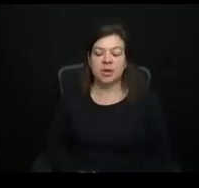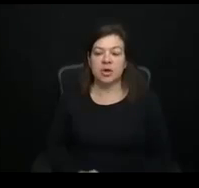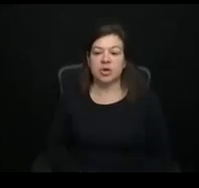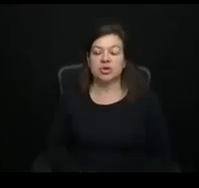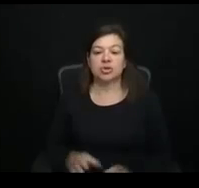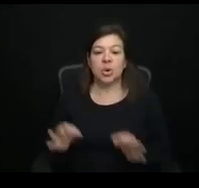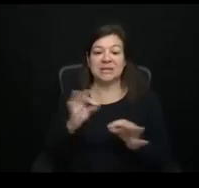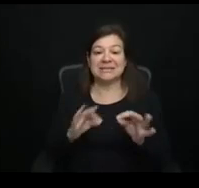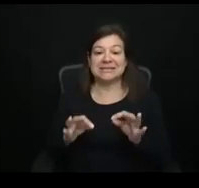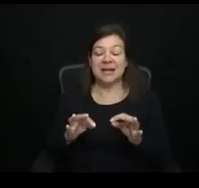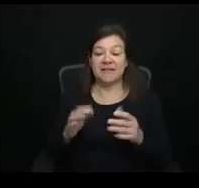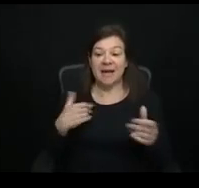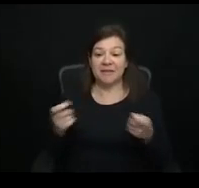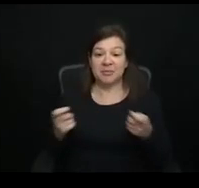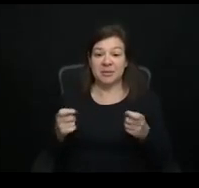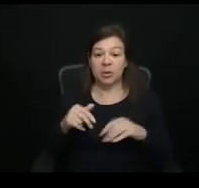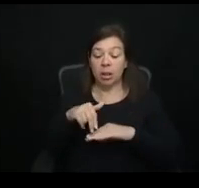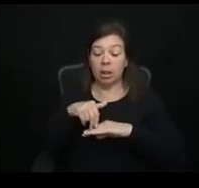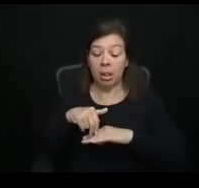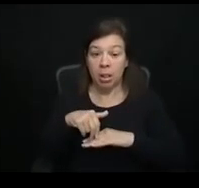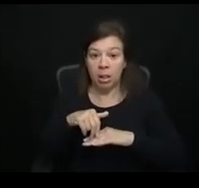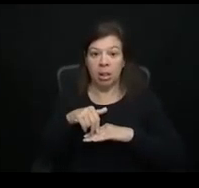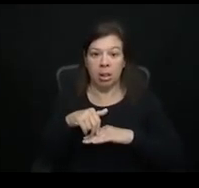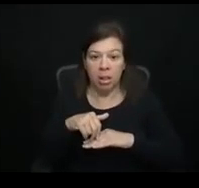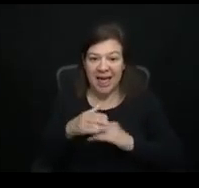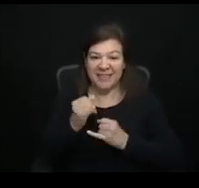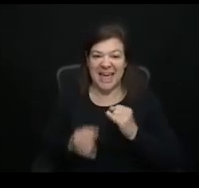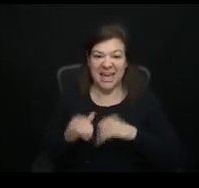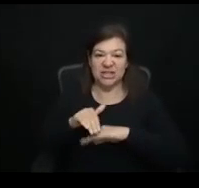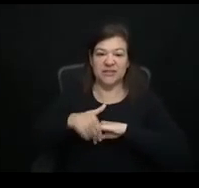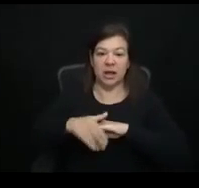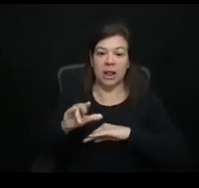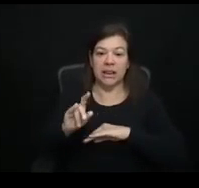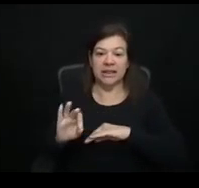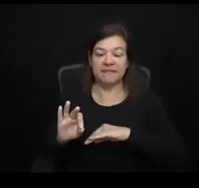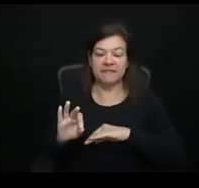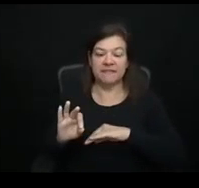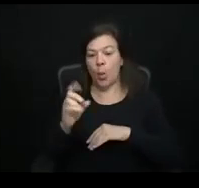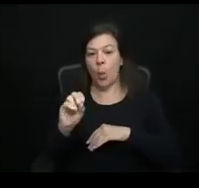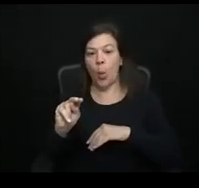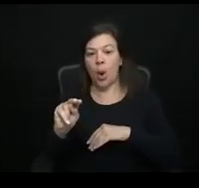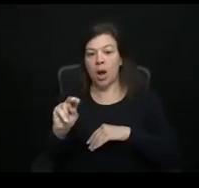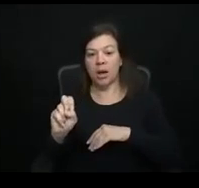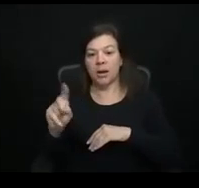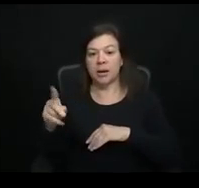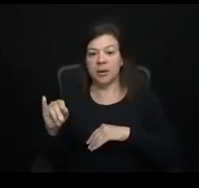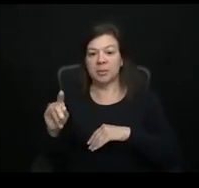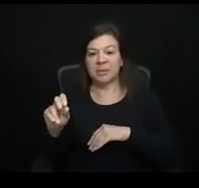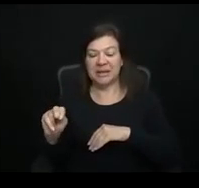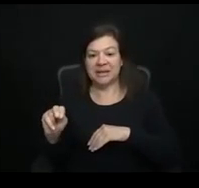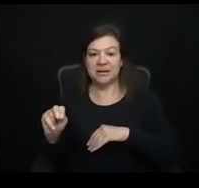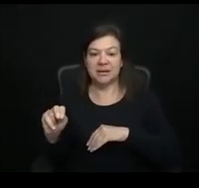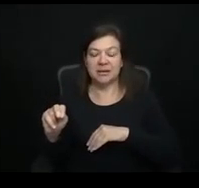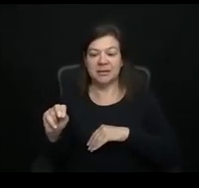the edge of cliffs and dealing with one pinyon pine that's sitting out there that's smoldering, it may be visible to folks on I-70